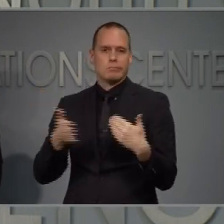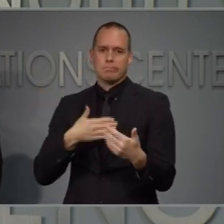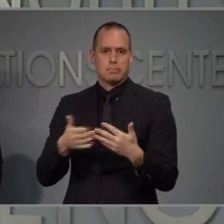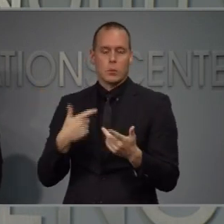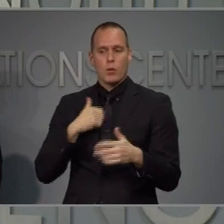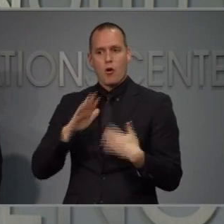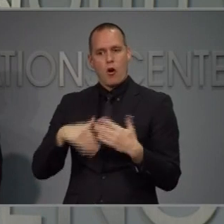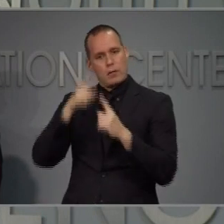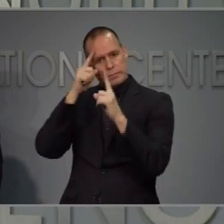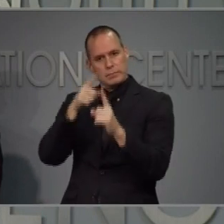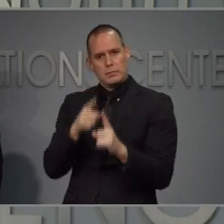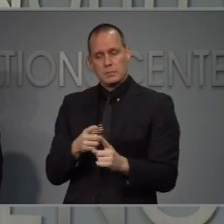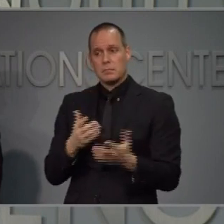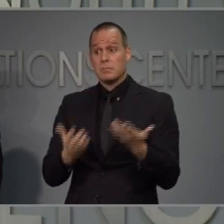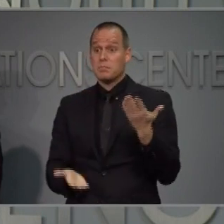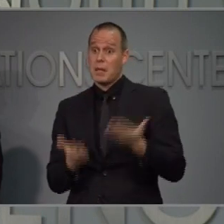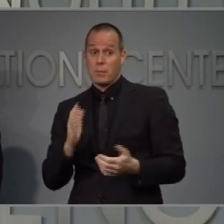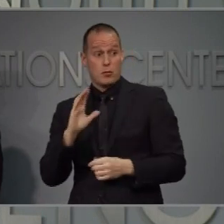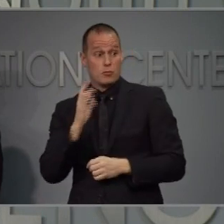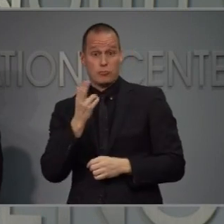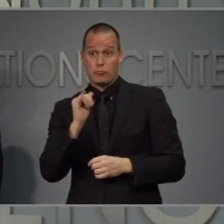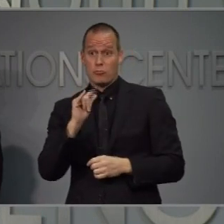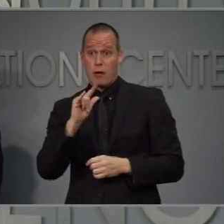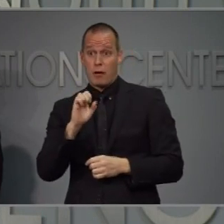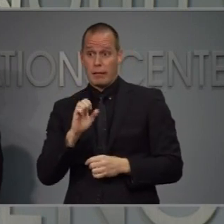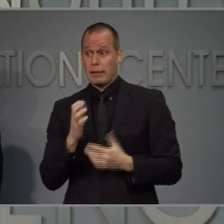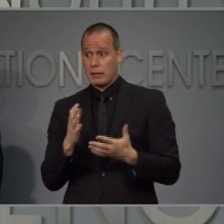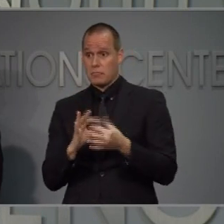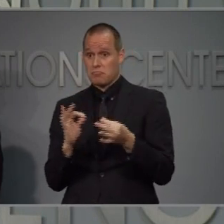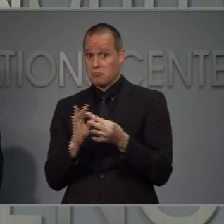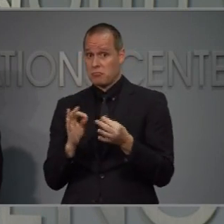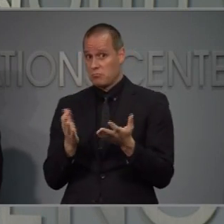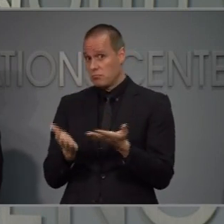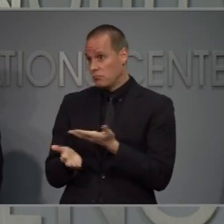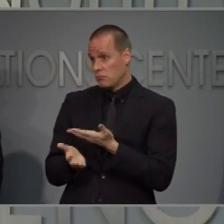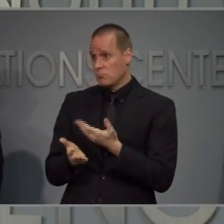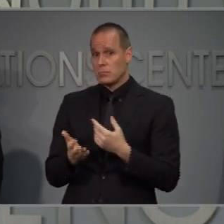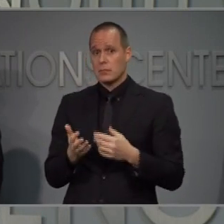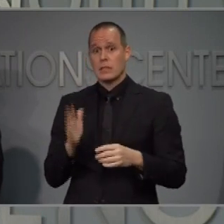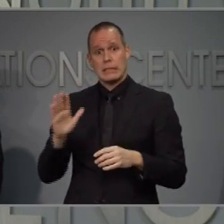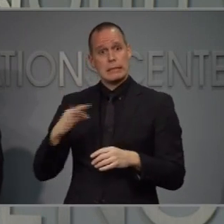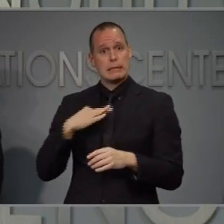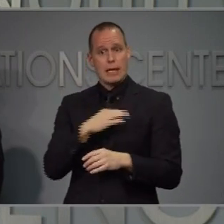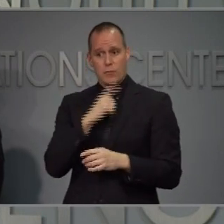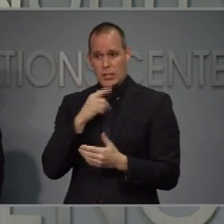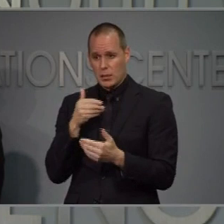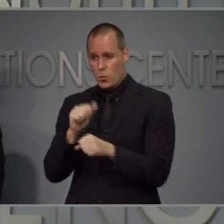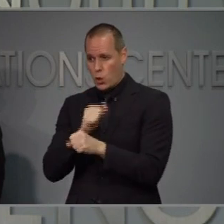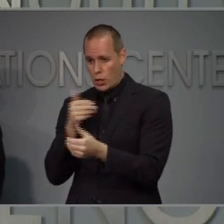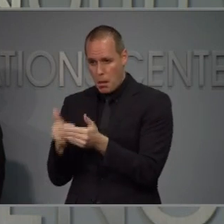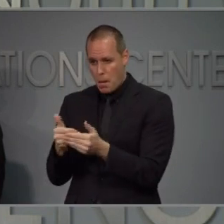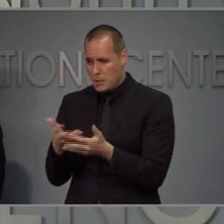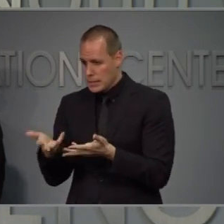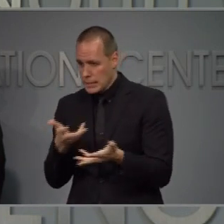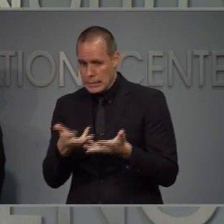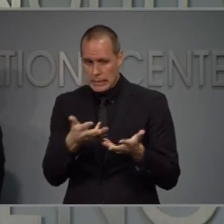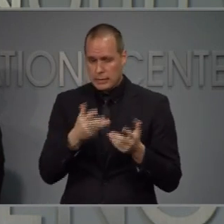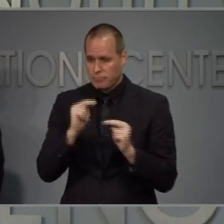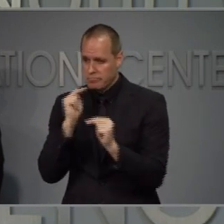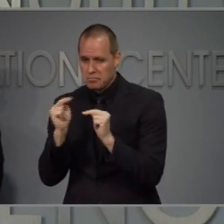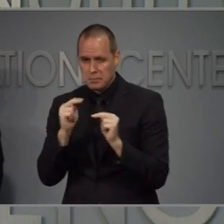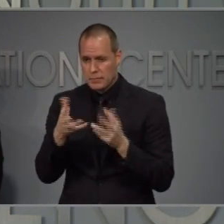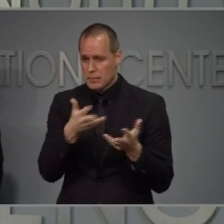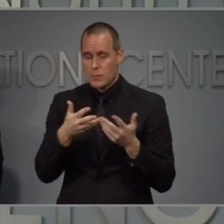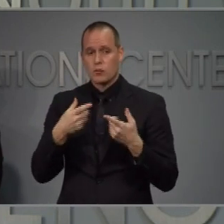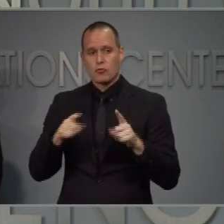a word or two, because he and his staff have been working closely with the legislators and their staff during House